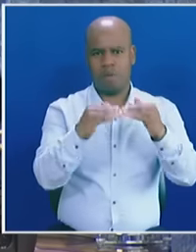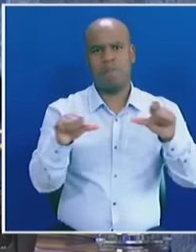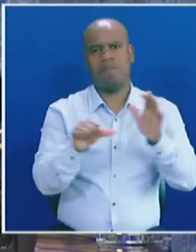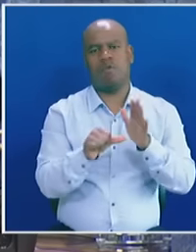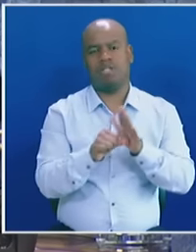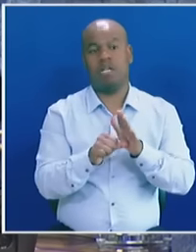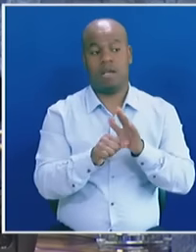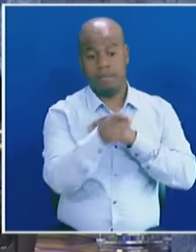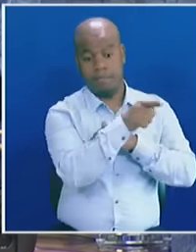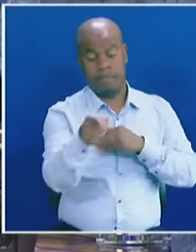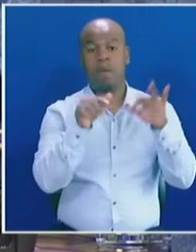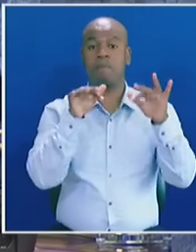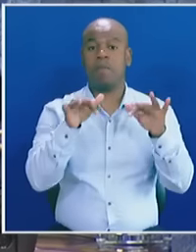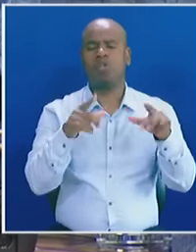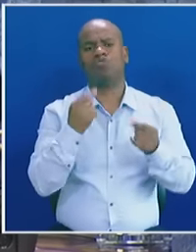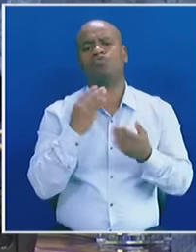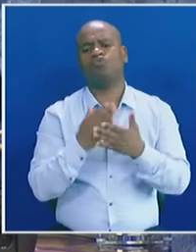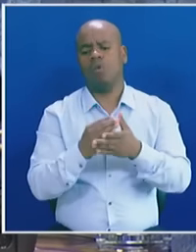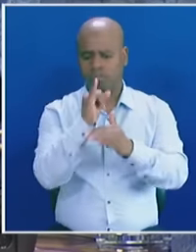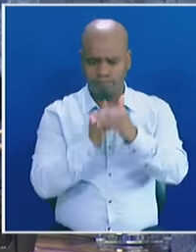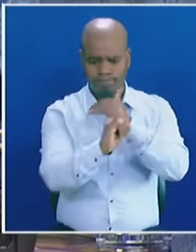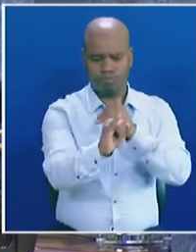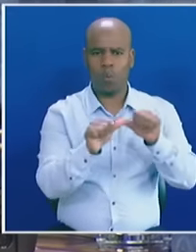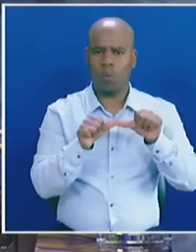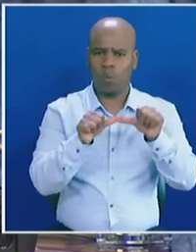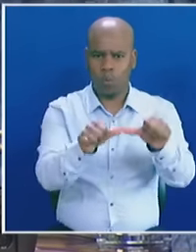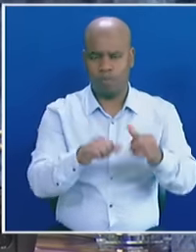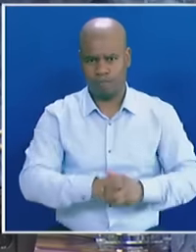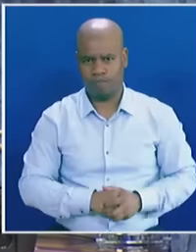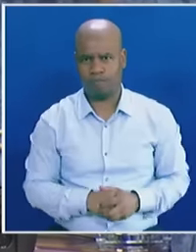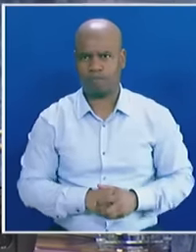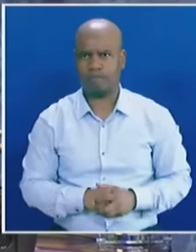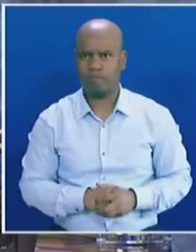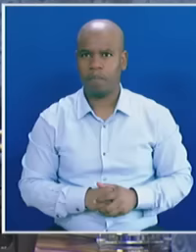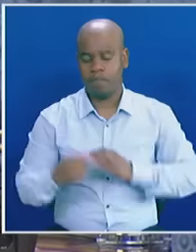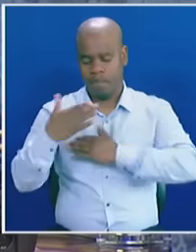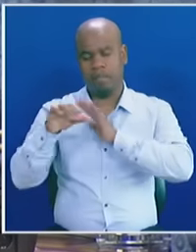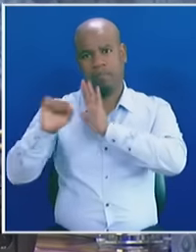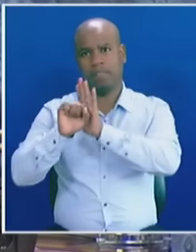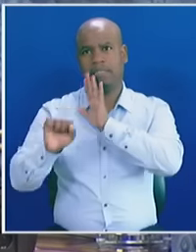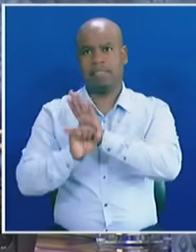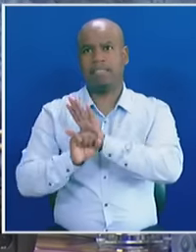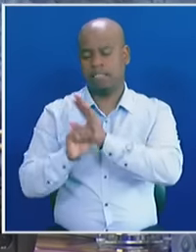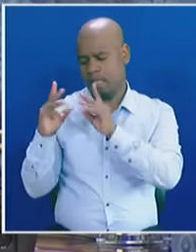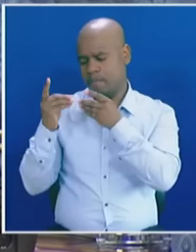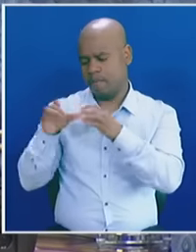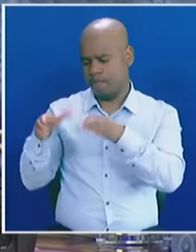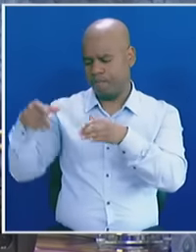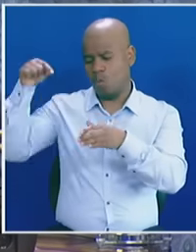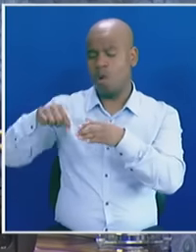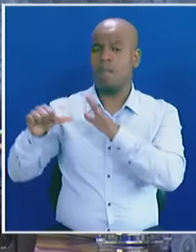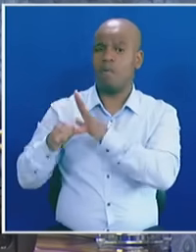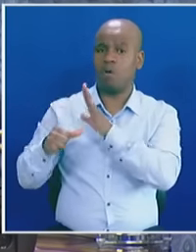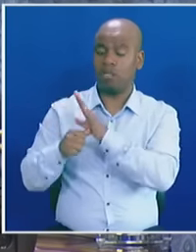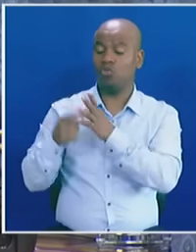to continue to enjoy their independence and sovereignty. The State Security Department is the key in